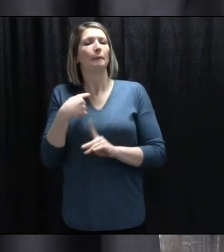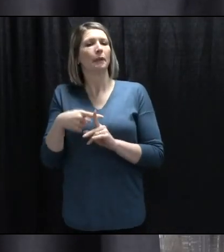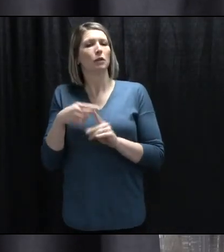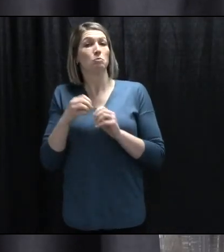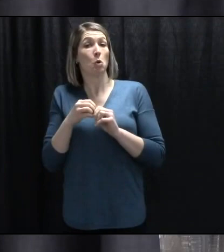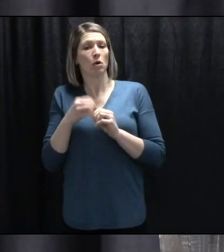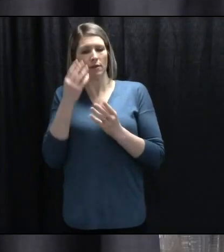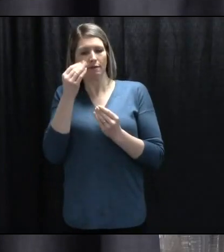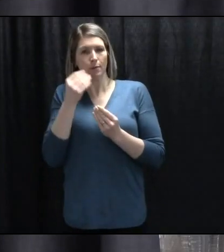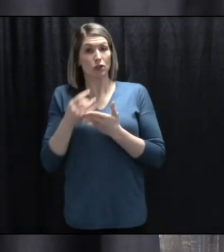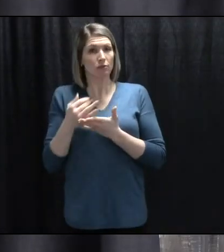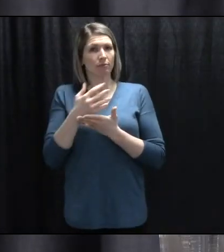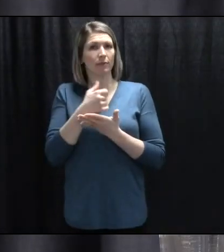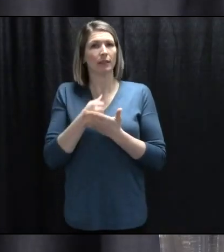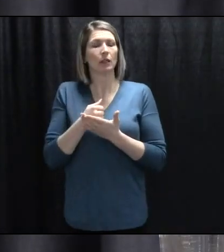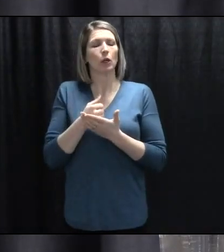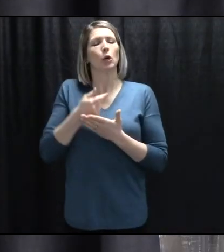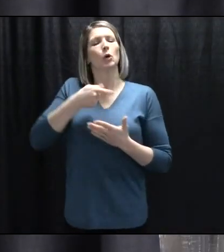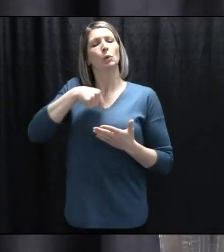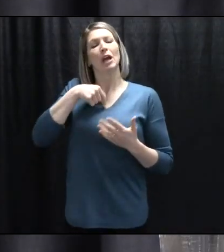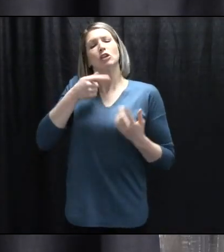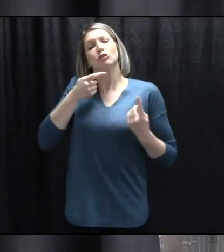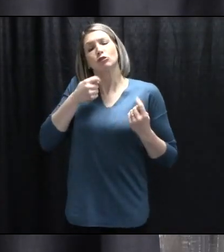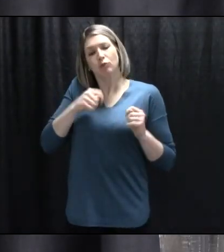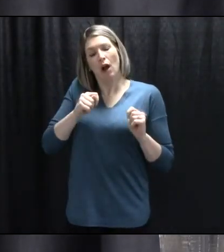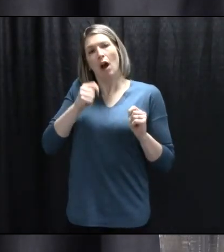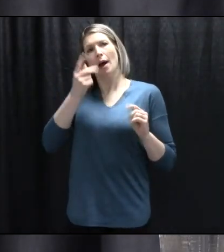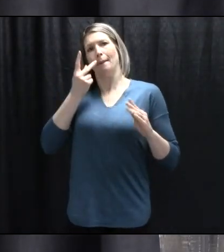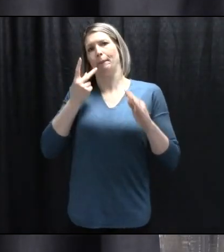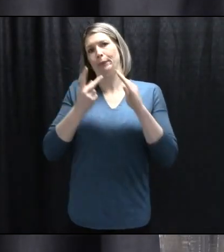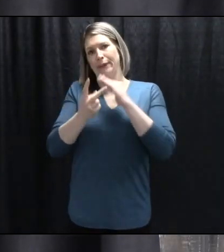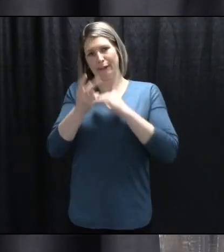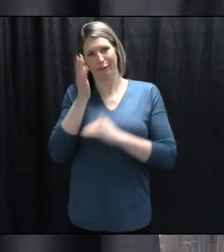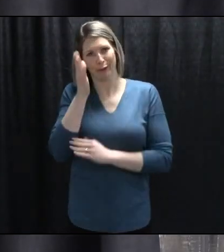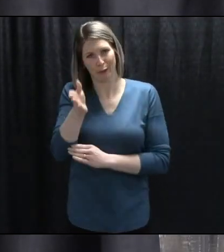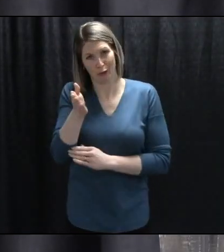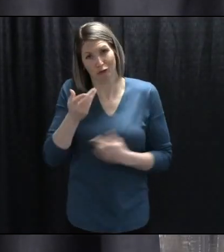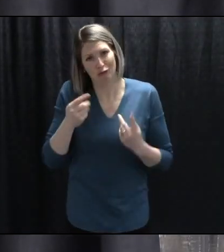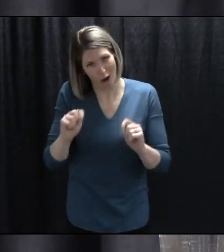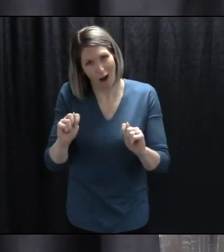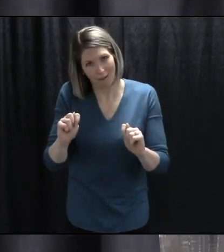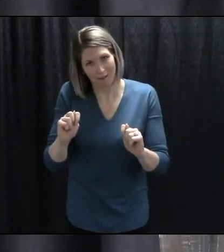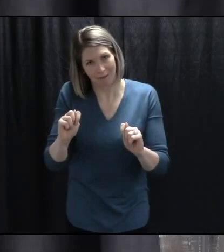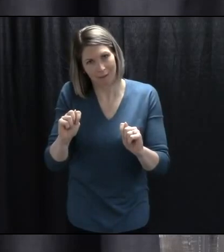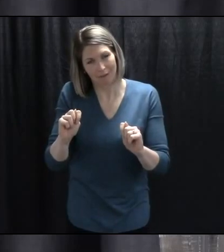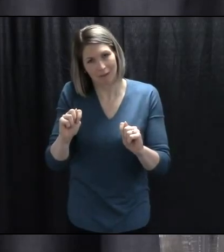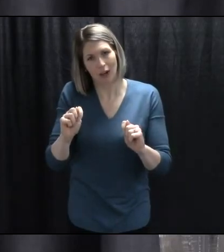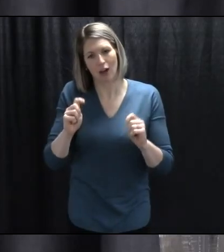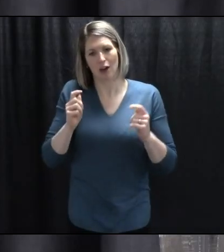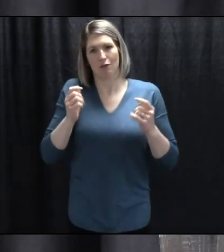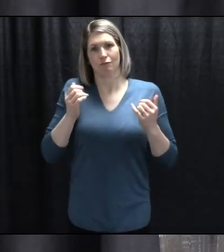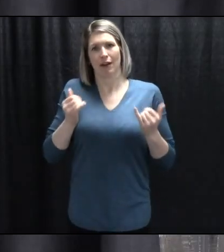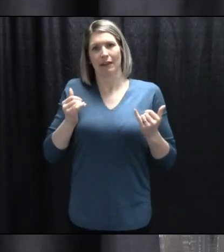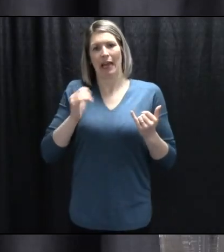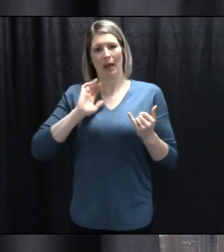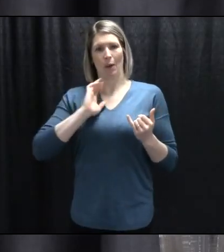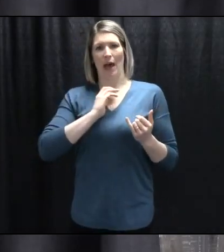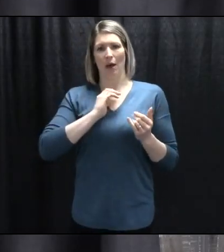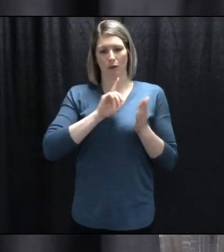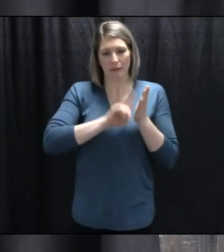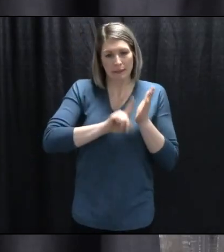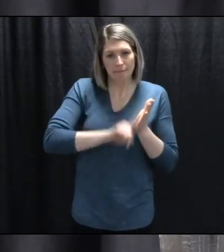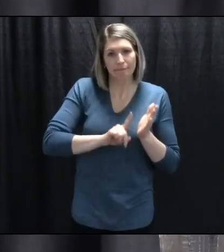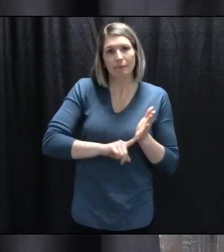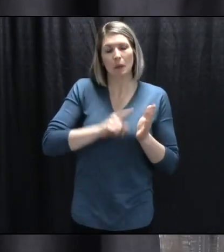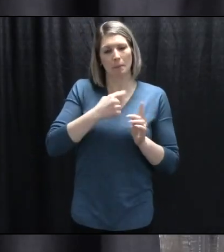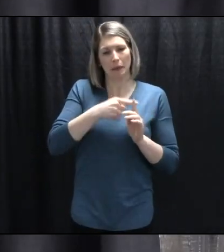to try to model or predict the future. With the way our data and our disease